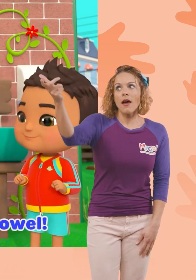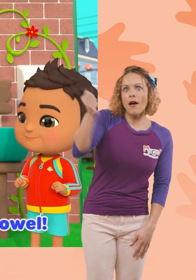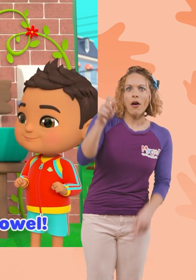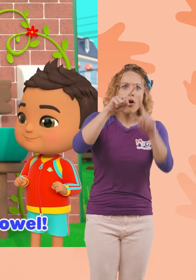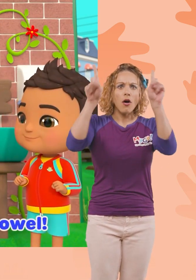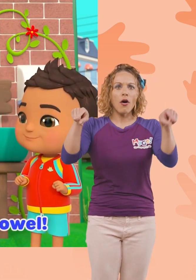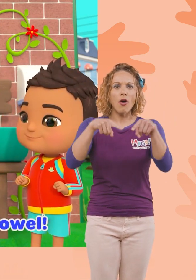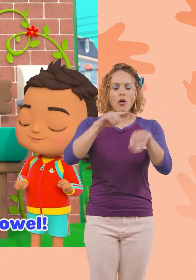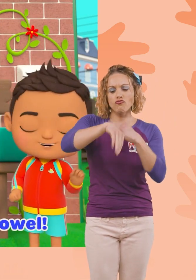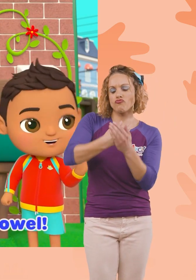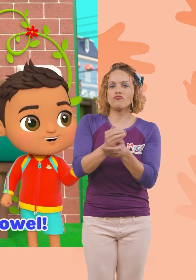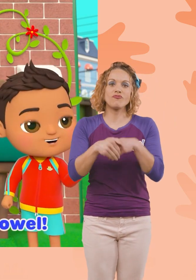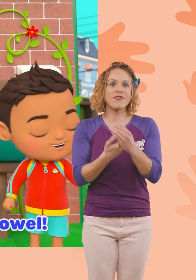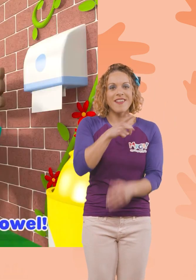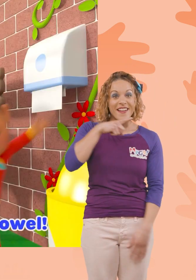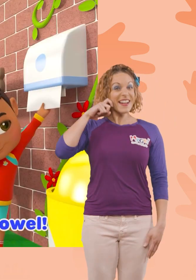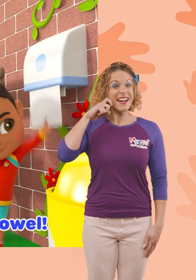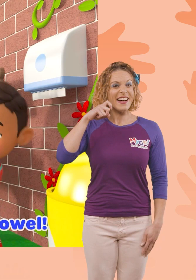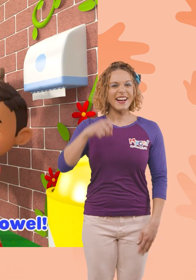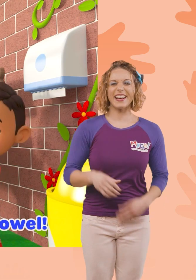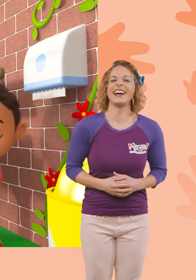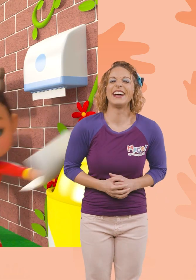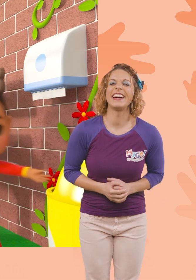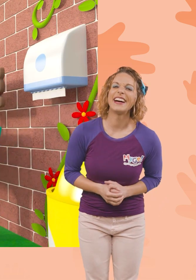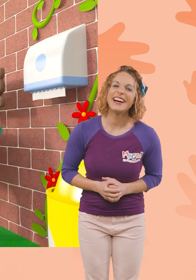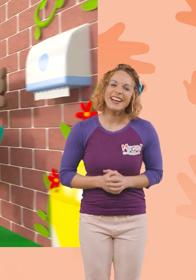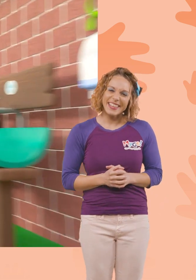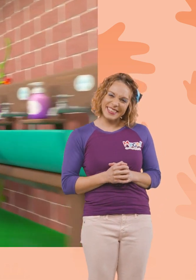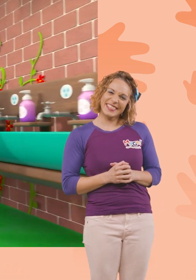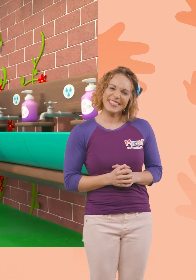Don't forget to dry them off with a towel.